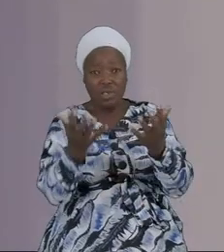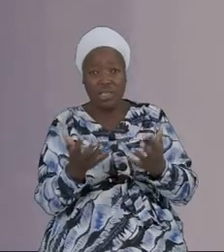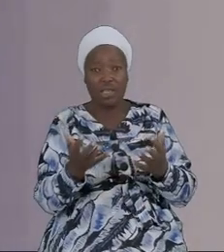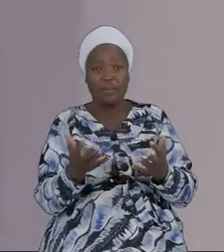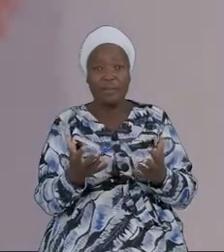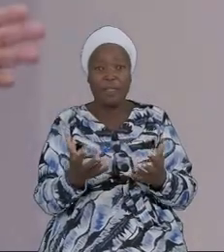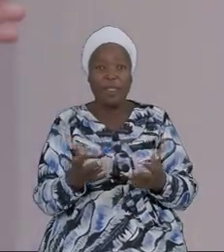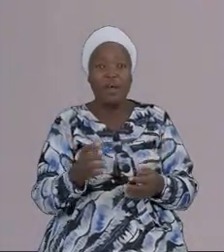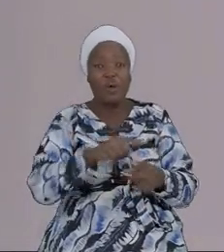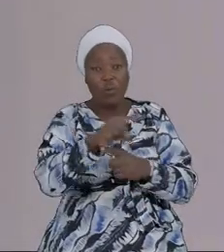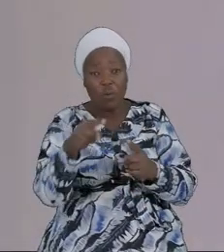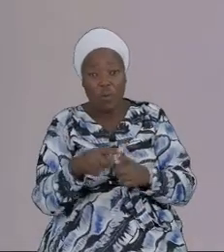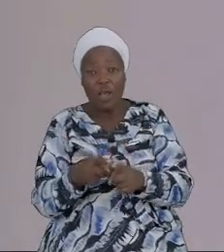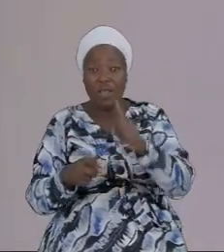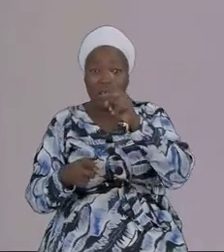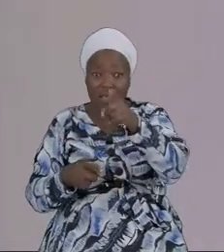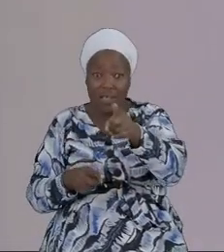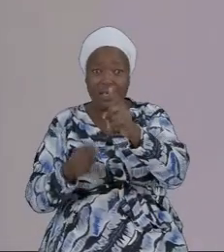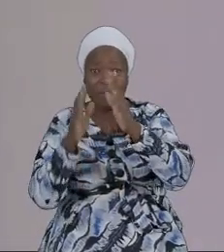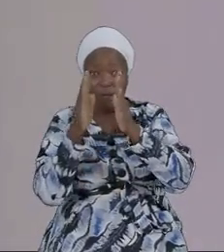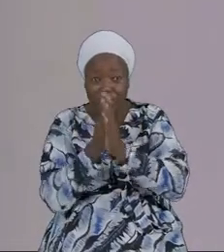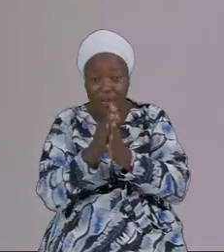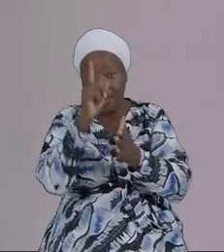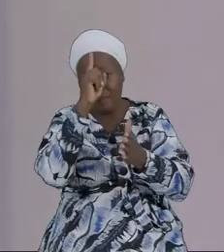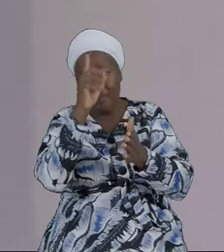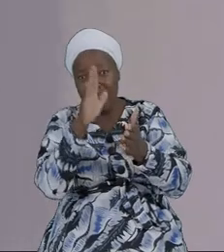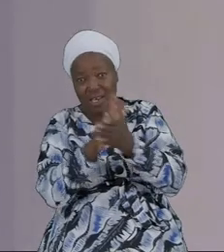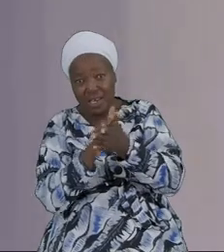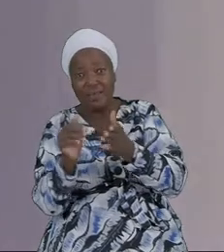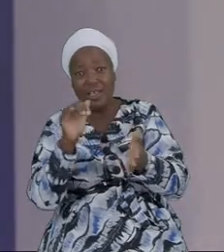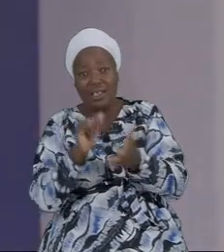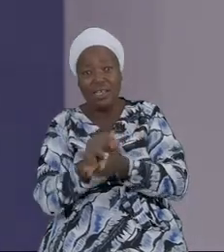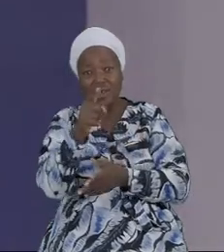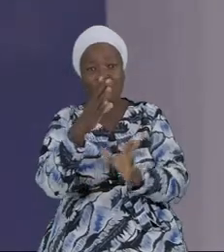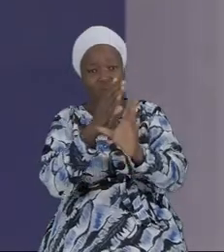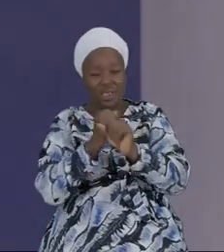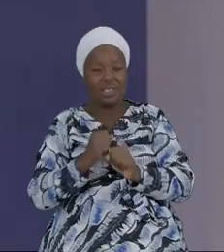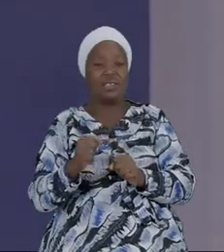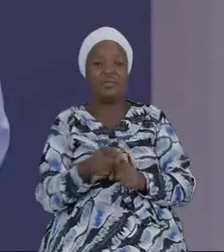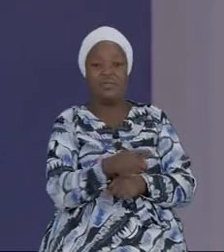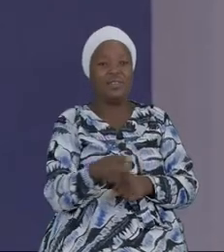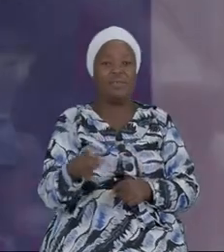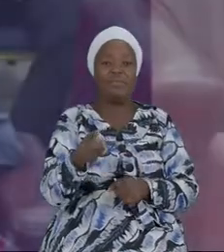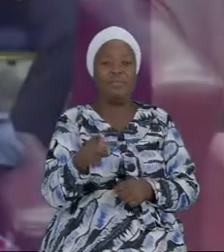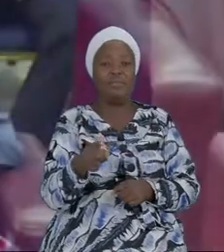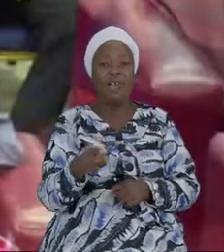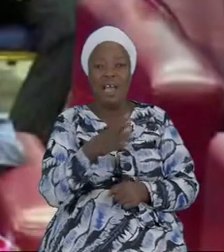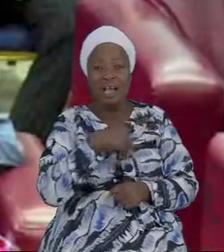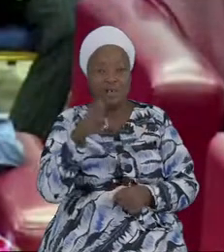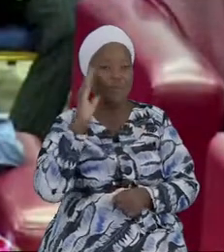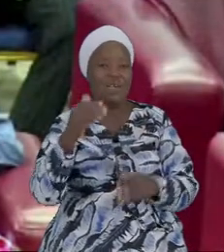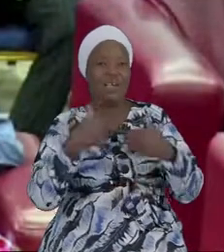desire, when ye pray, believe that ye receive them, and ye shall have